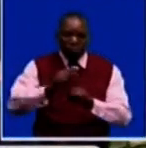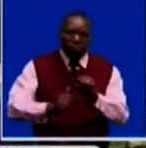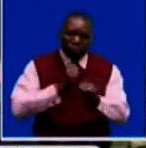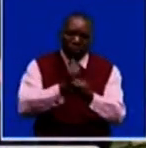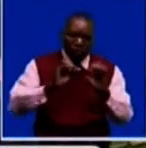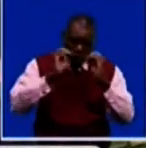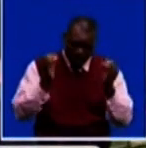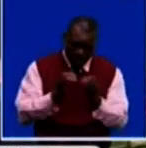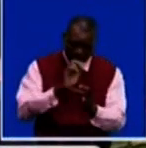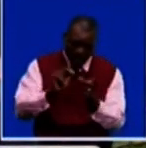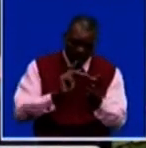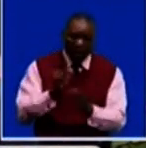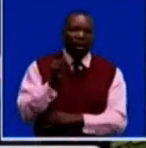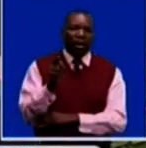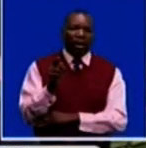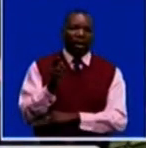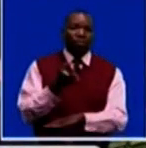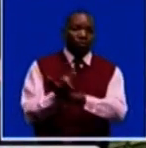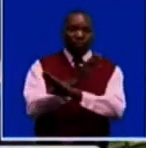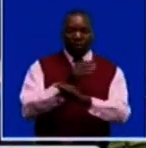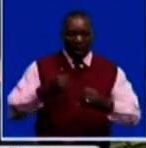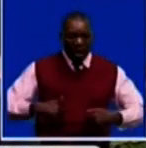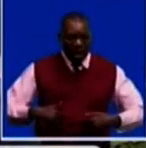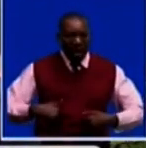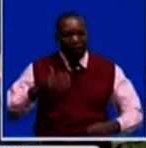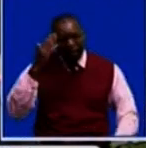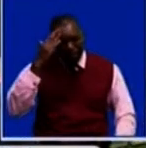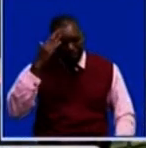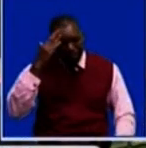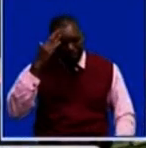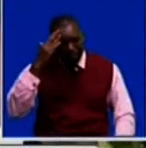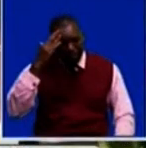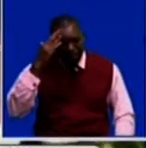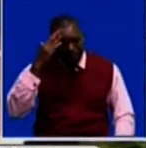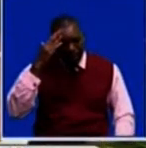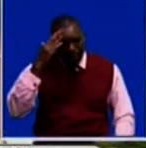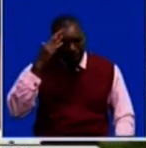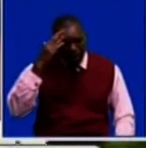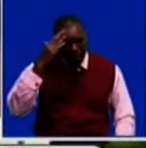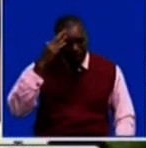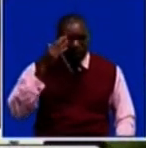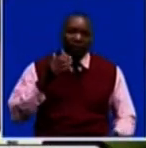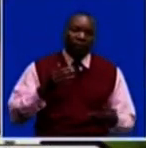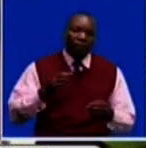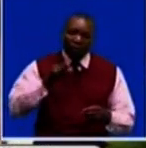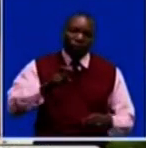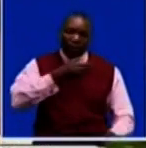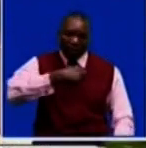as this. I've been there before. I know what it takes. It's commitment,